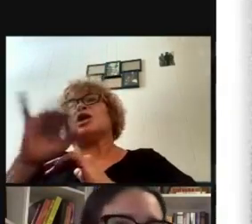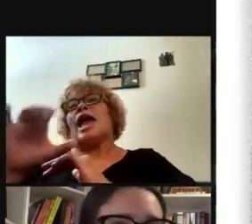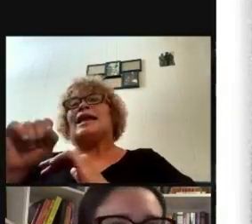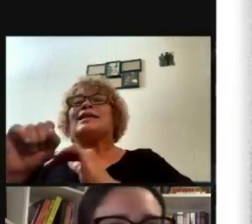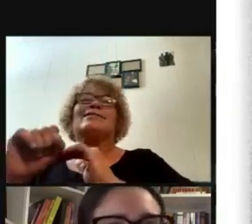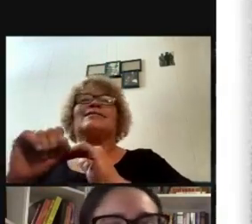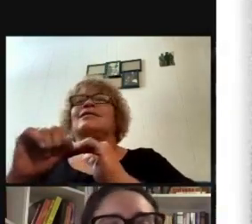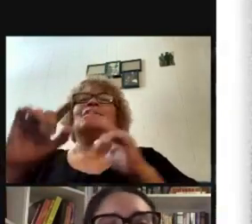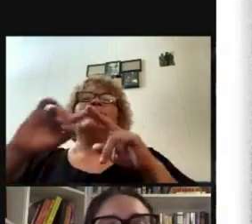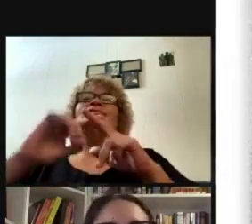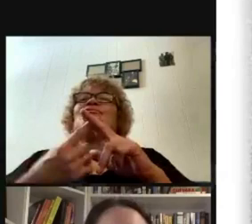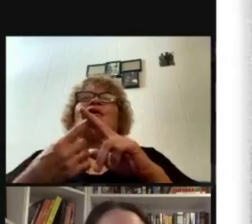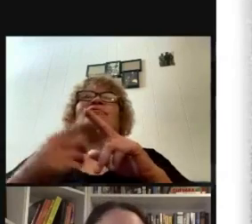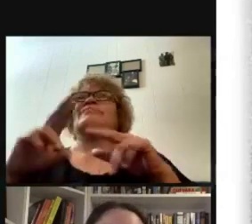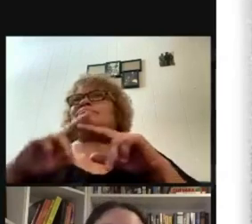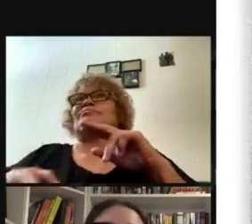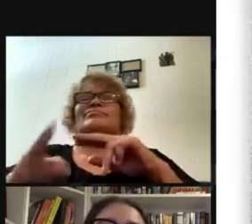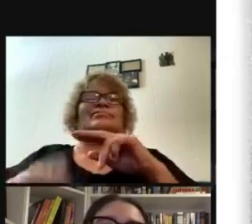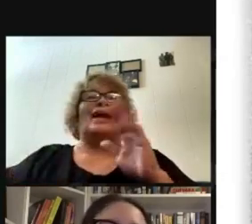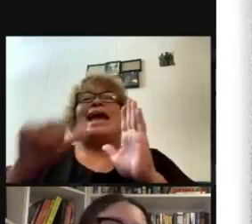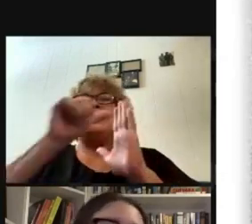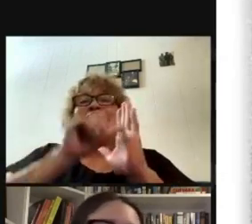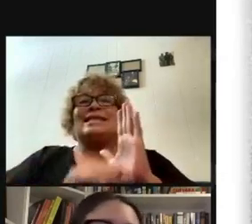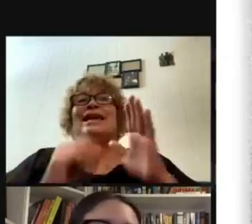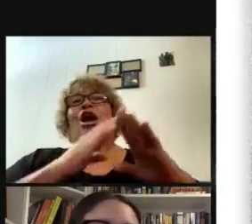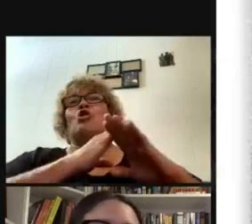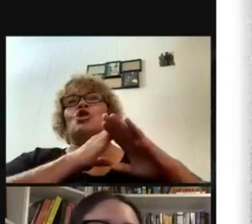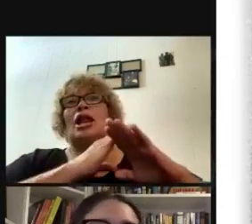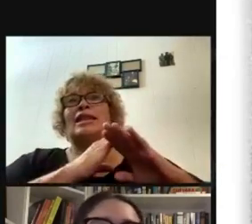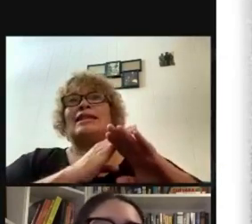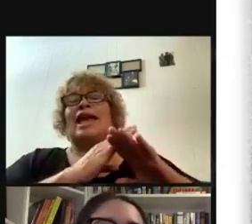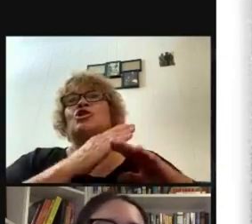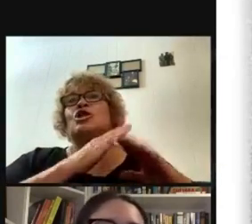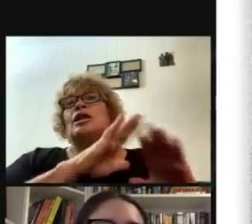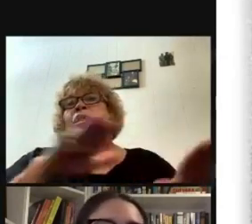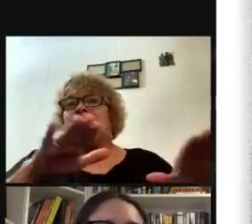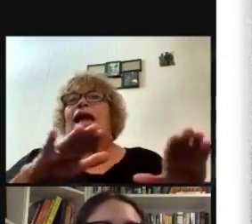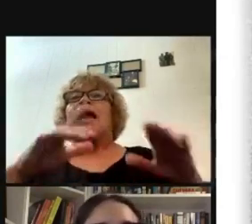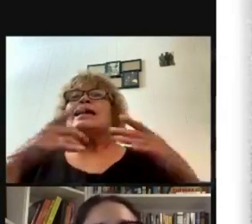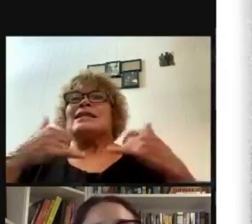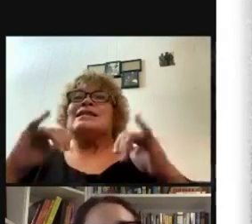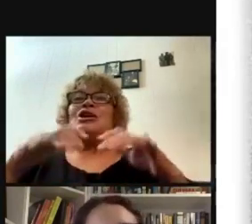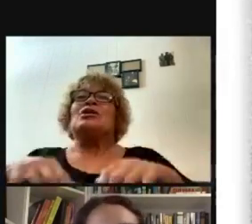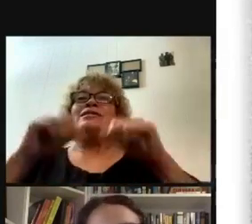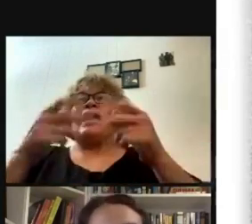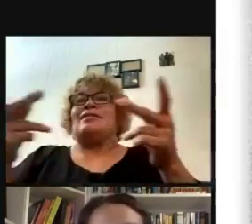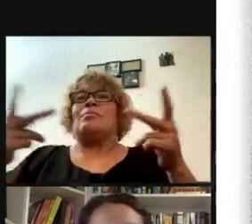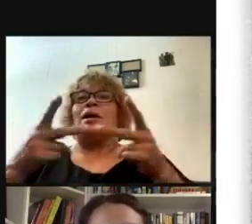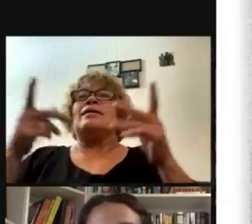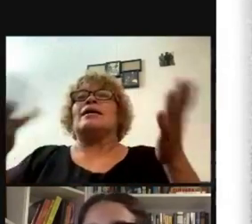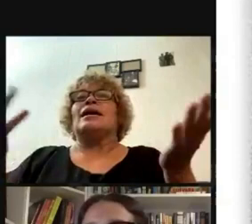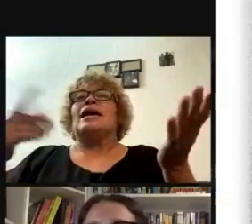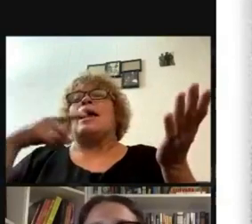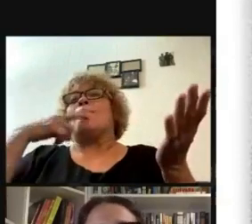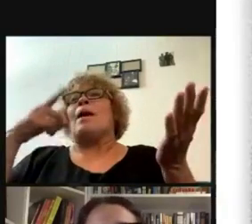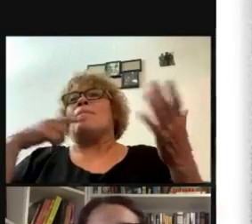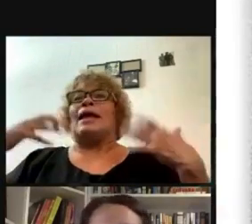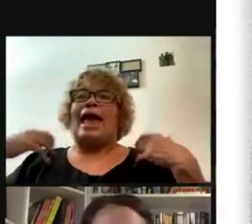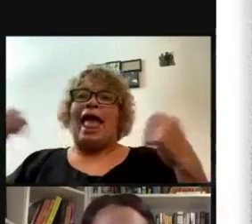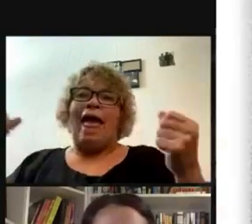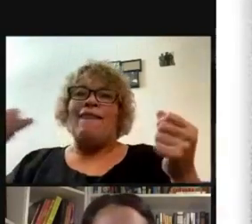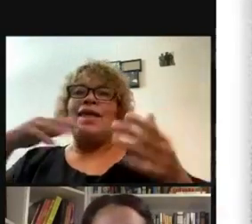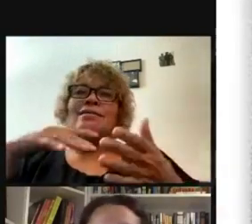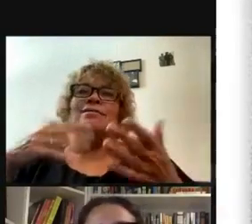falls out of favor, sterilization abuse continues to take place. And they take place largely in public health settings, so